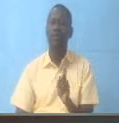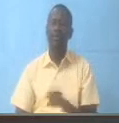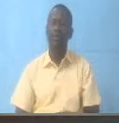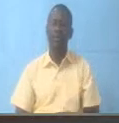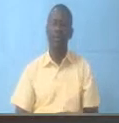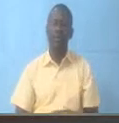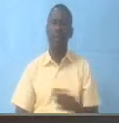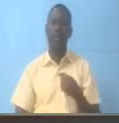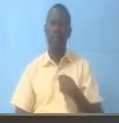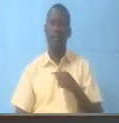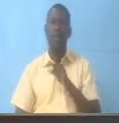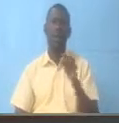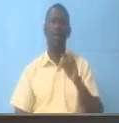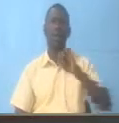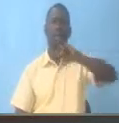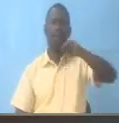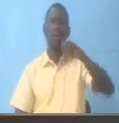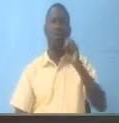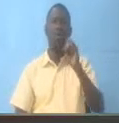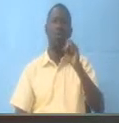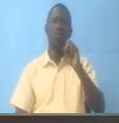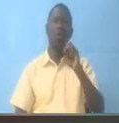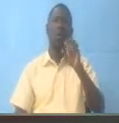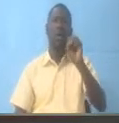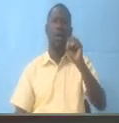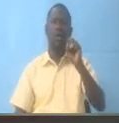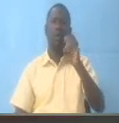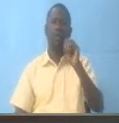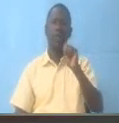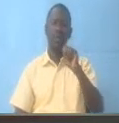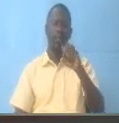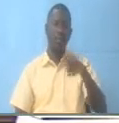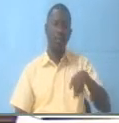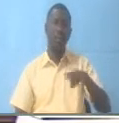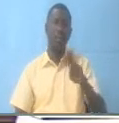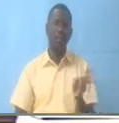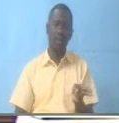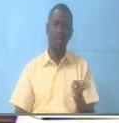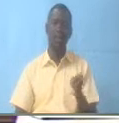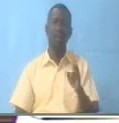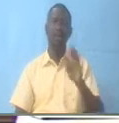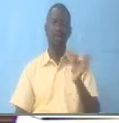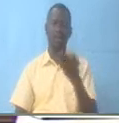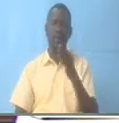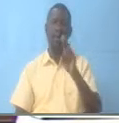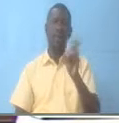My name is Joseph Henry Joof. Joseph Henry Joof.